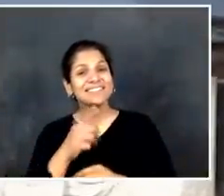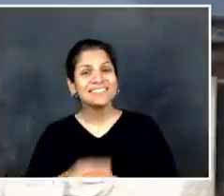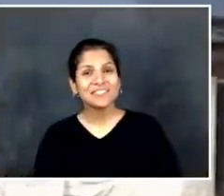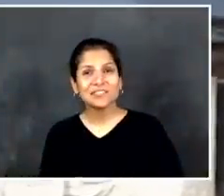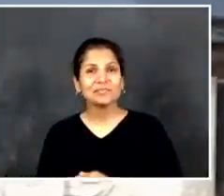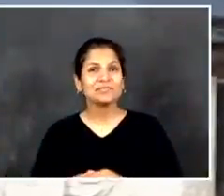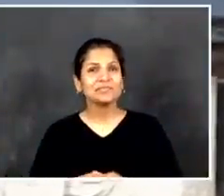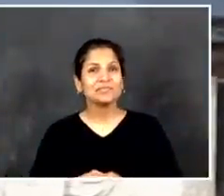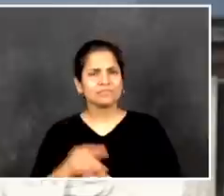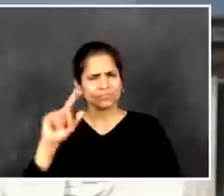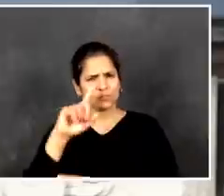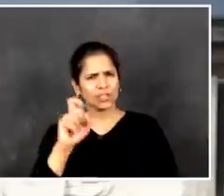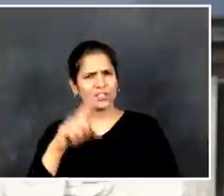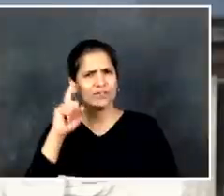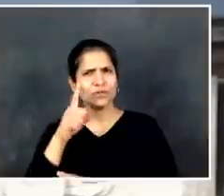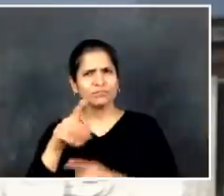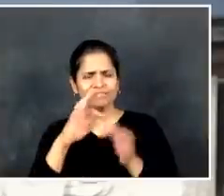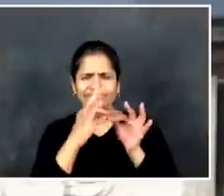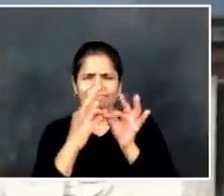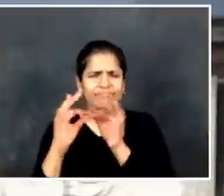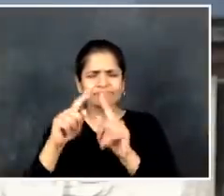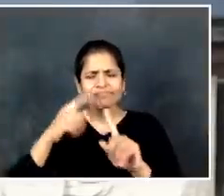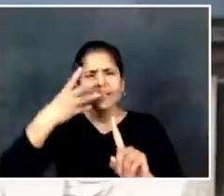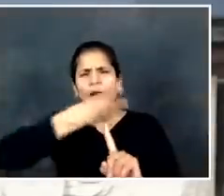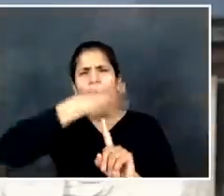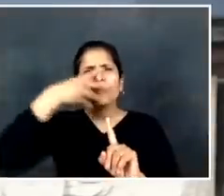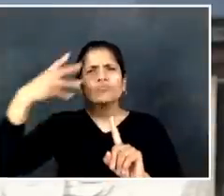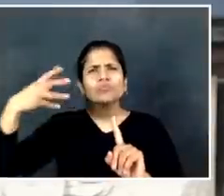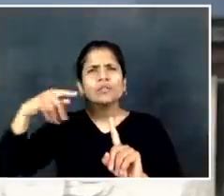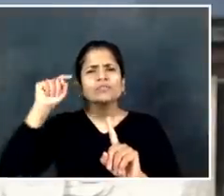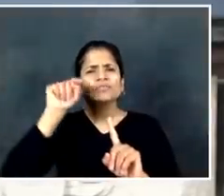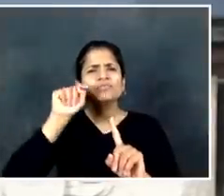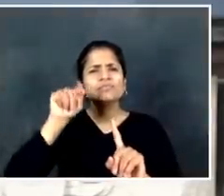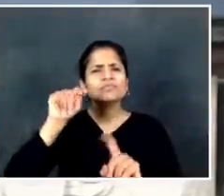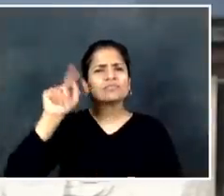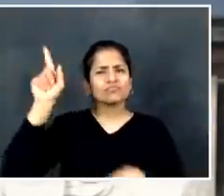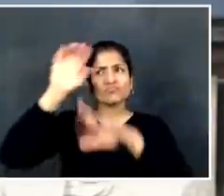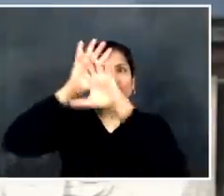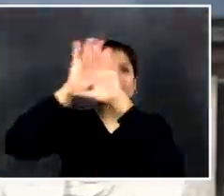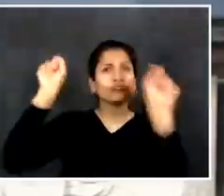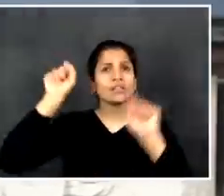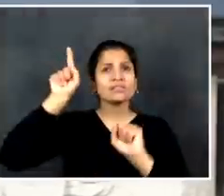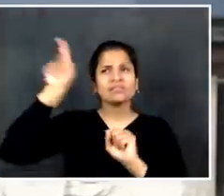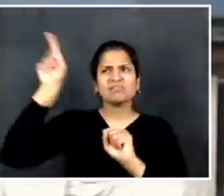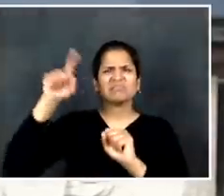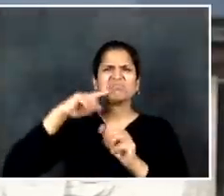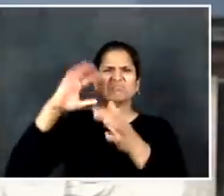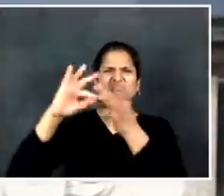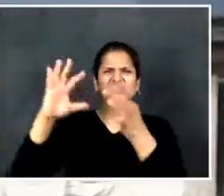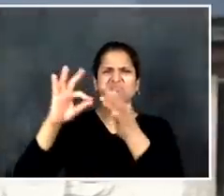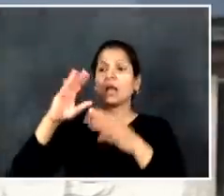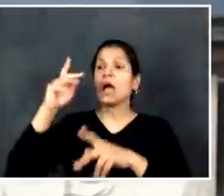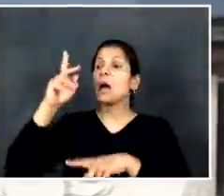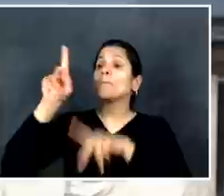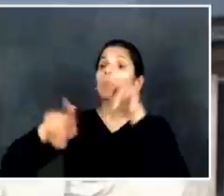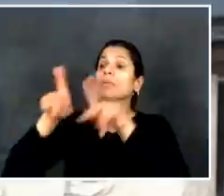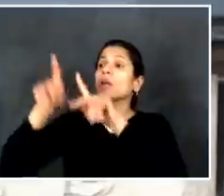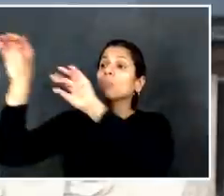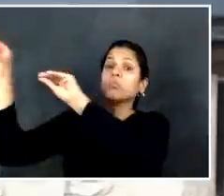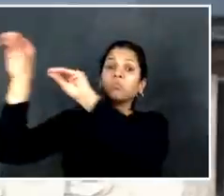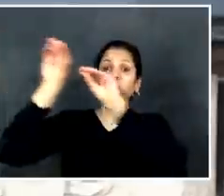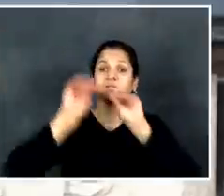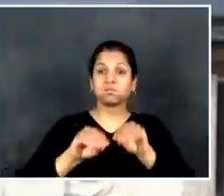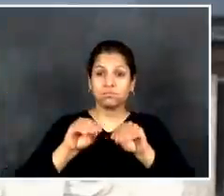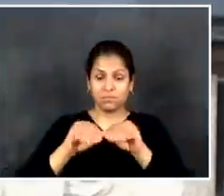be during a pandemic. Should there be cuts in immigration if it threatens public health? Roger, I want to say what